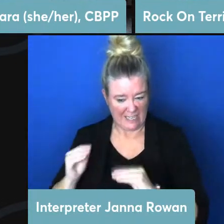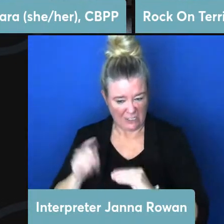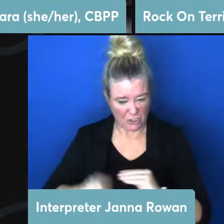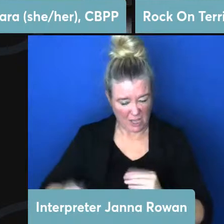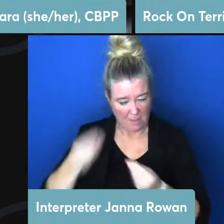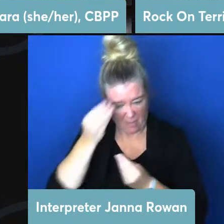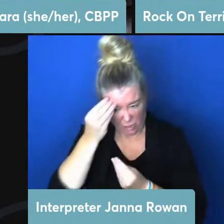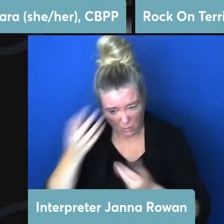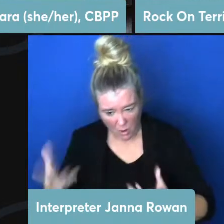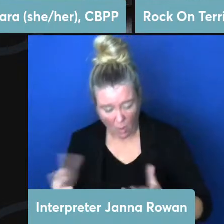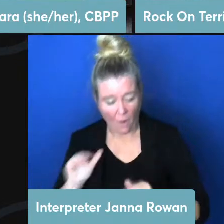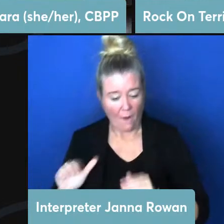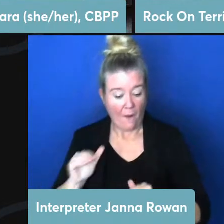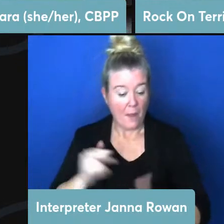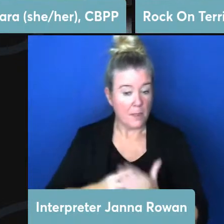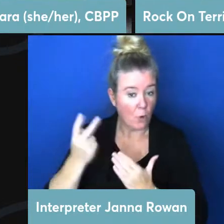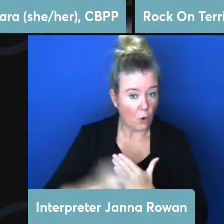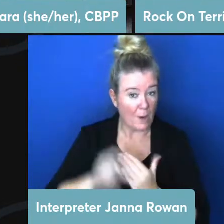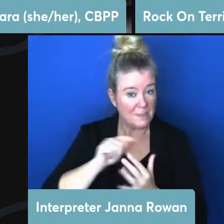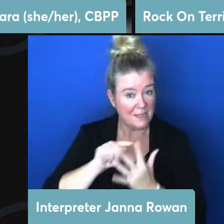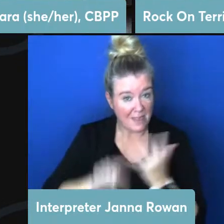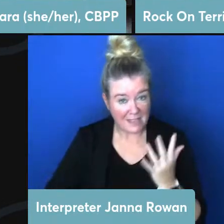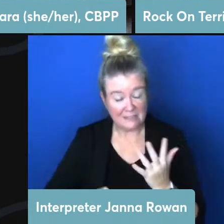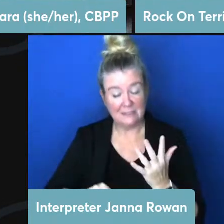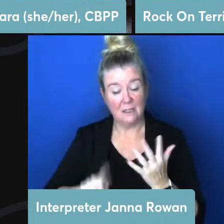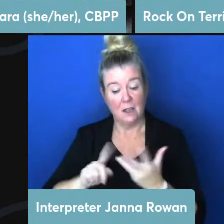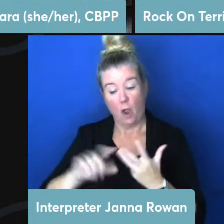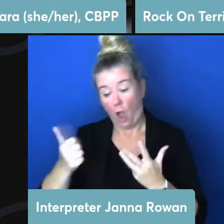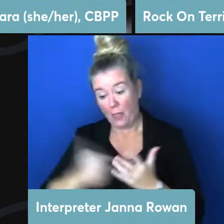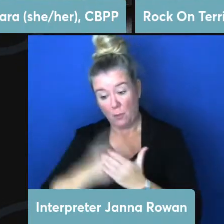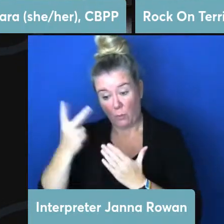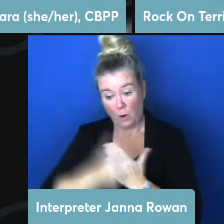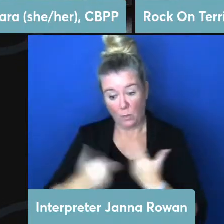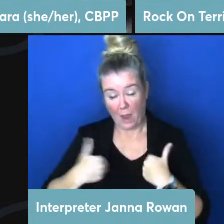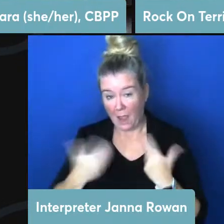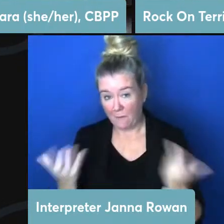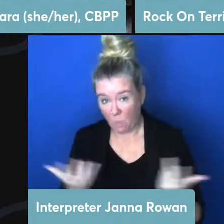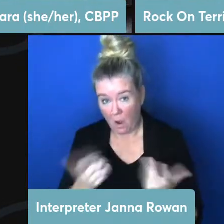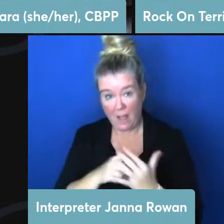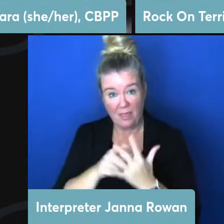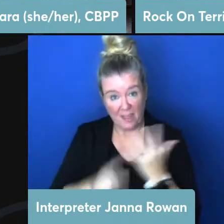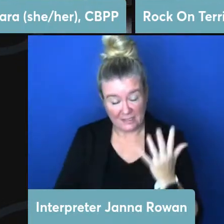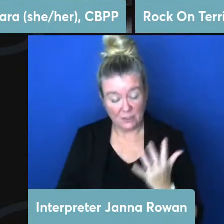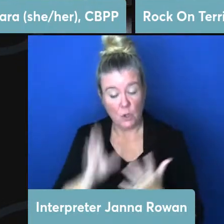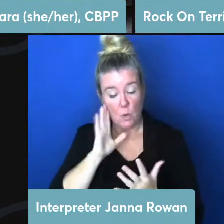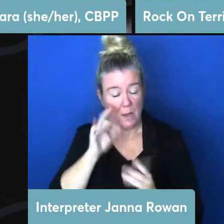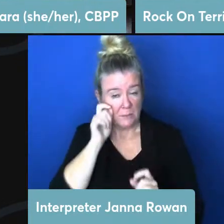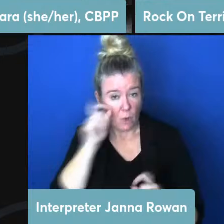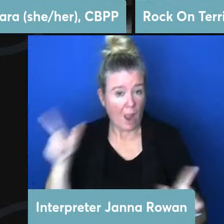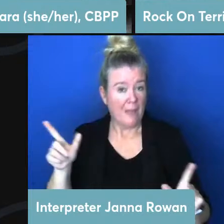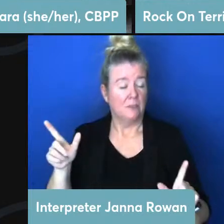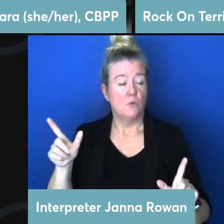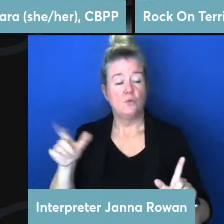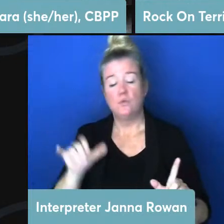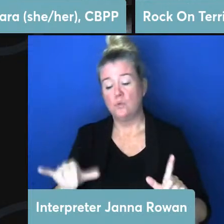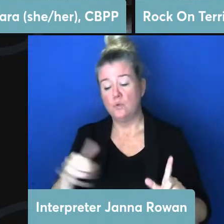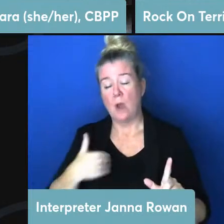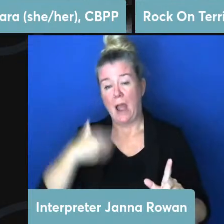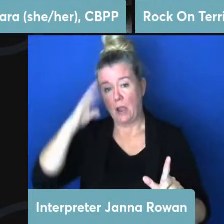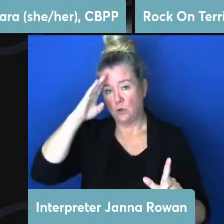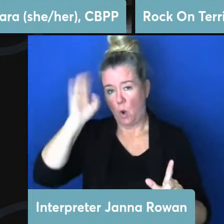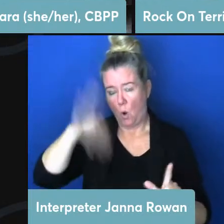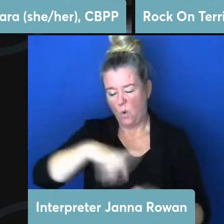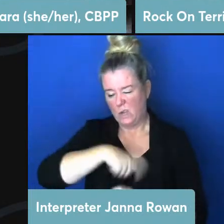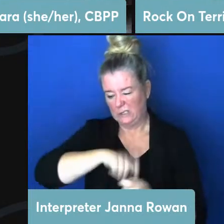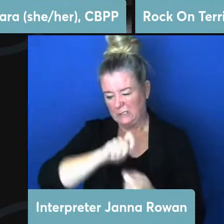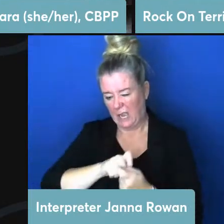know what the whole program is, let them know what other programs are too, because you would be surprised. I know exactly